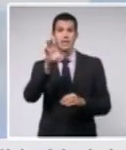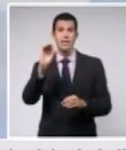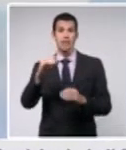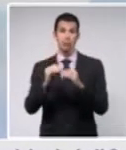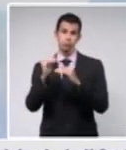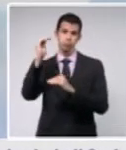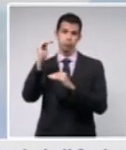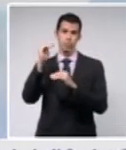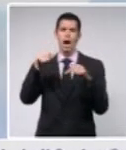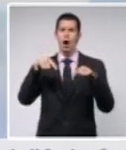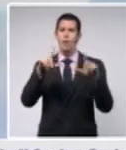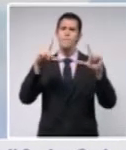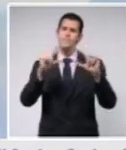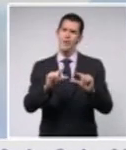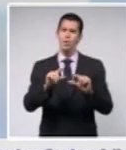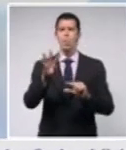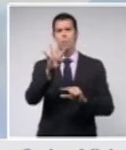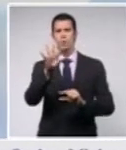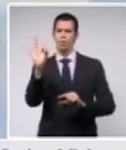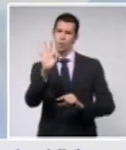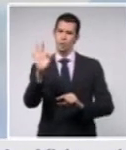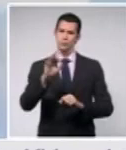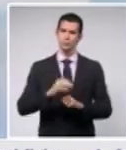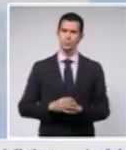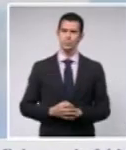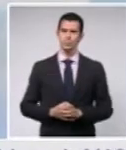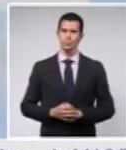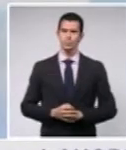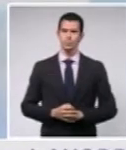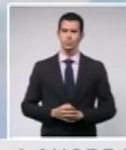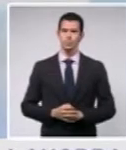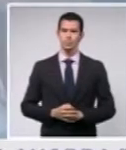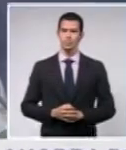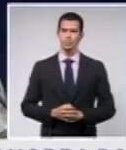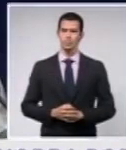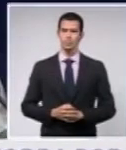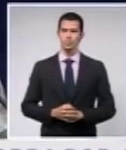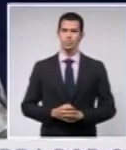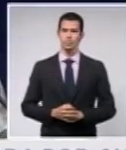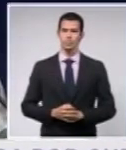7,334 samples in our various molecular biology laboratories.